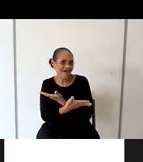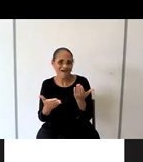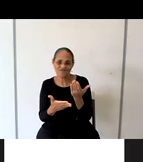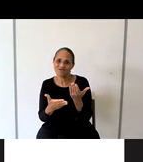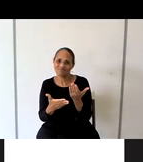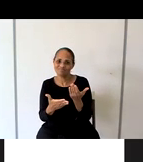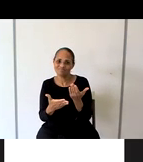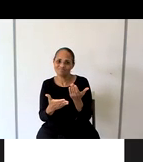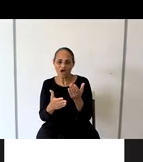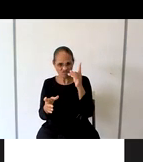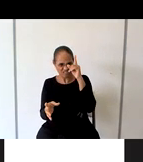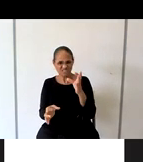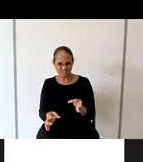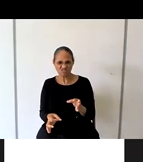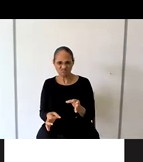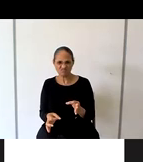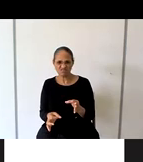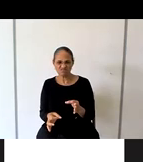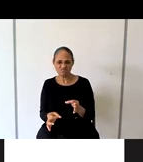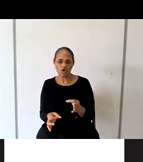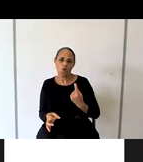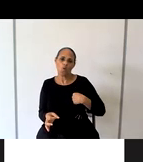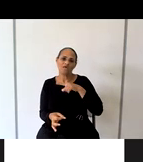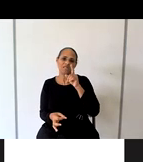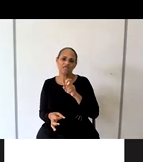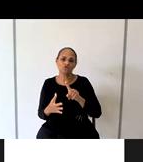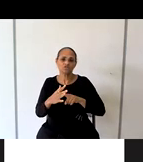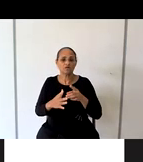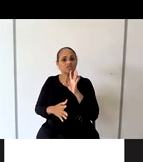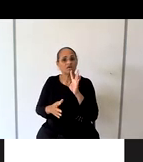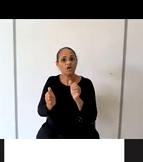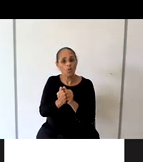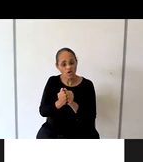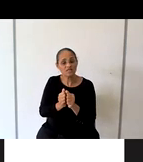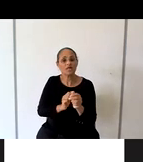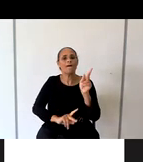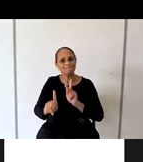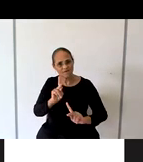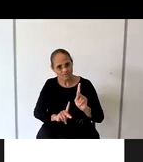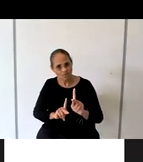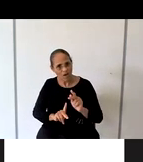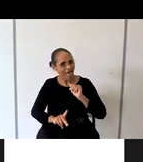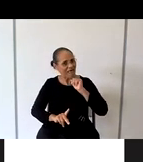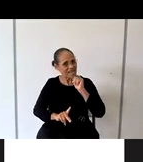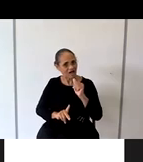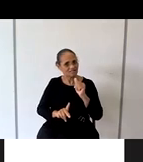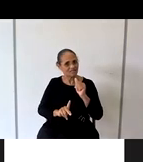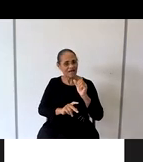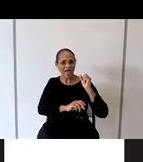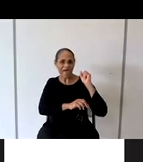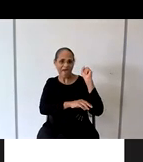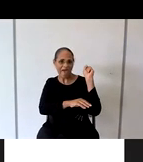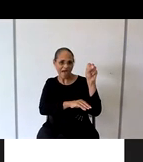of decision making. We need to start speaking with people with disabilities and not just advocating for